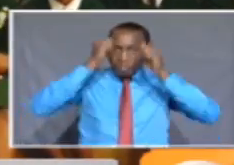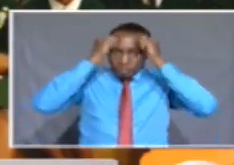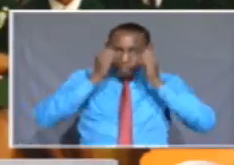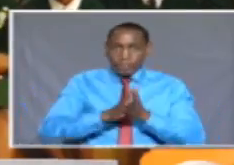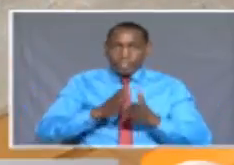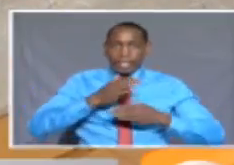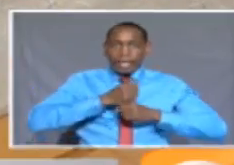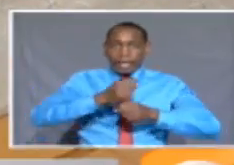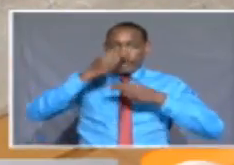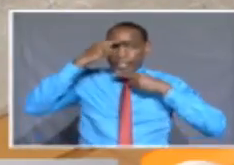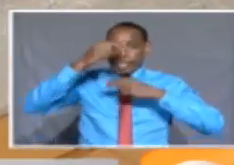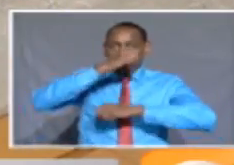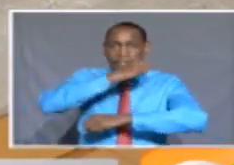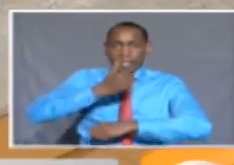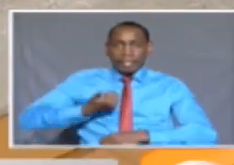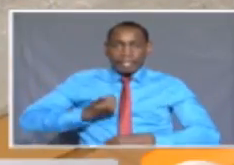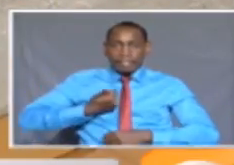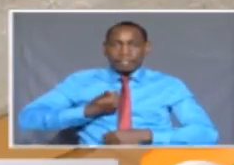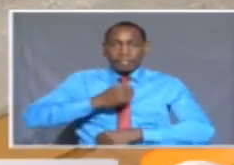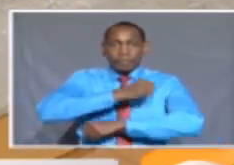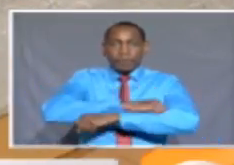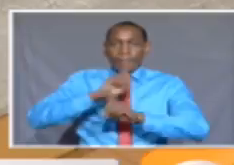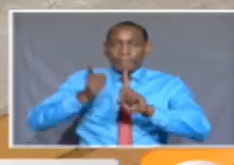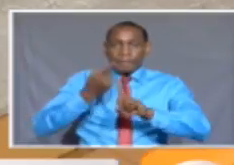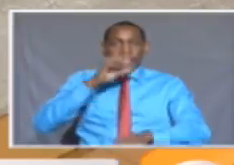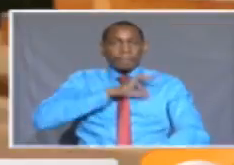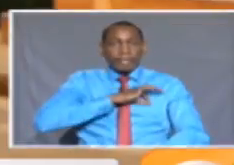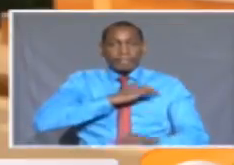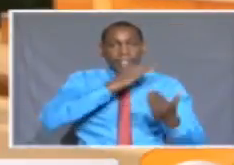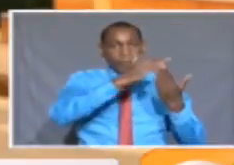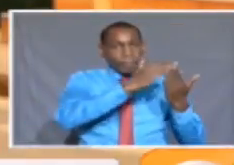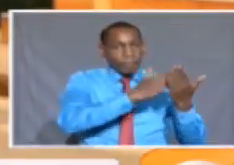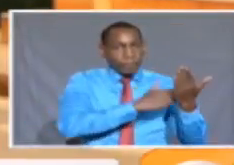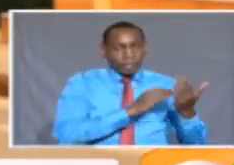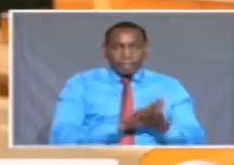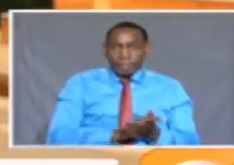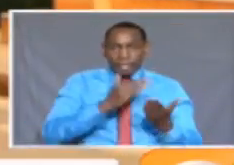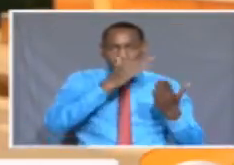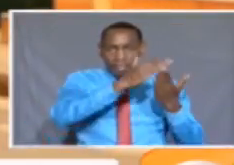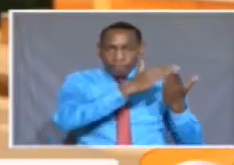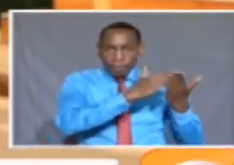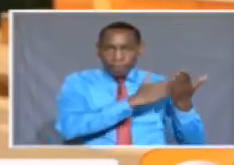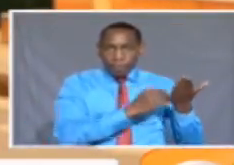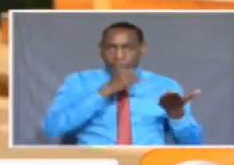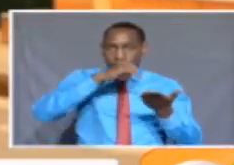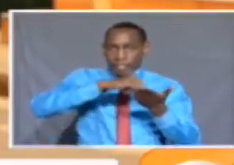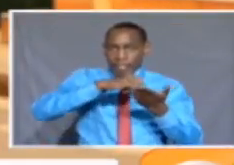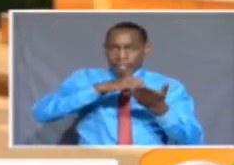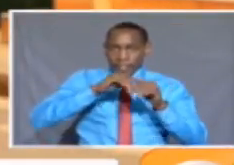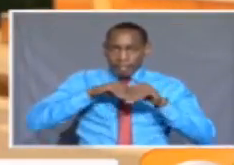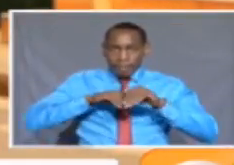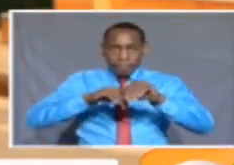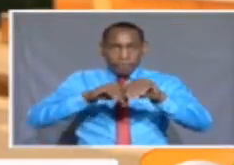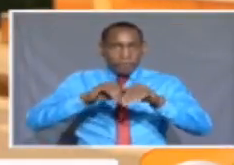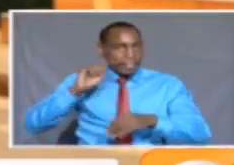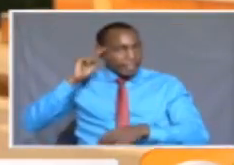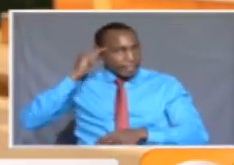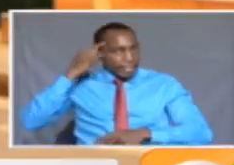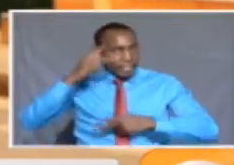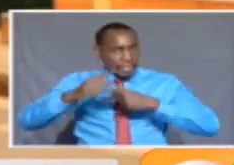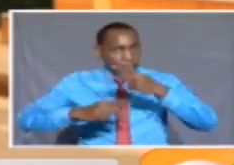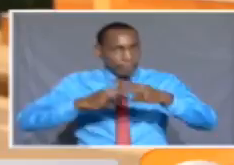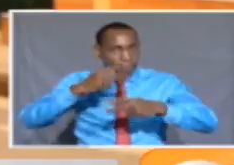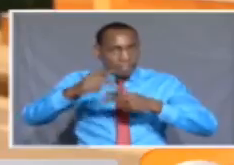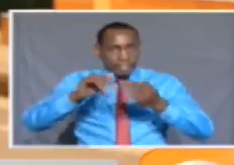Girls High School being the first beneficiary to this curriculum. The curriculum entails following the design thinking process, which was